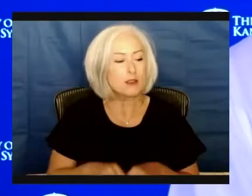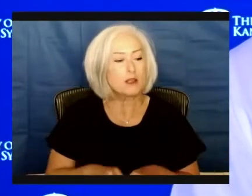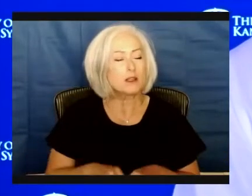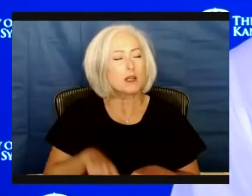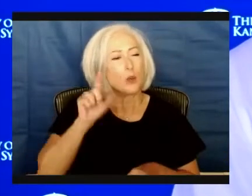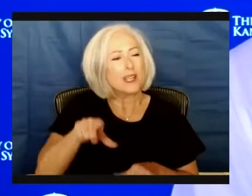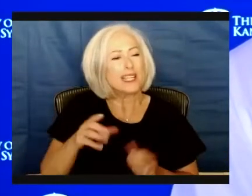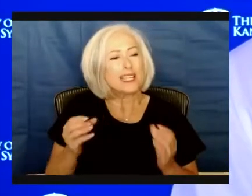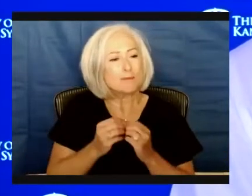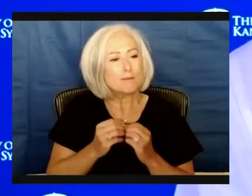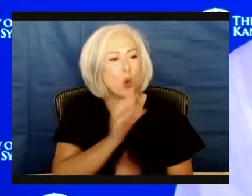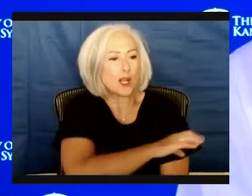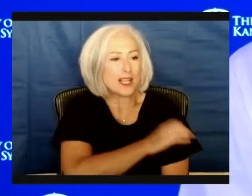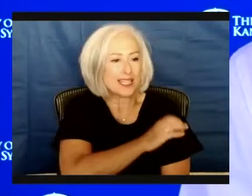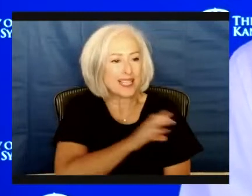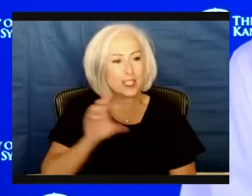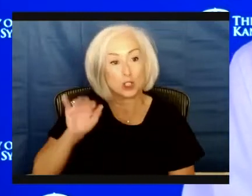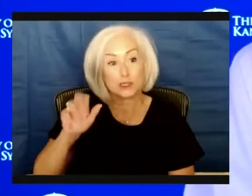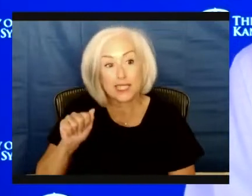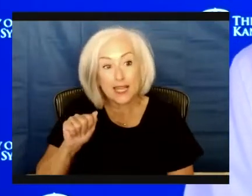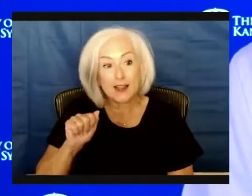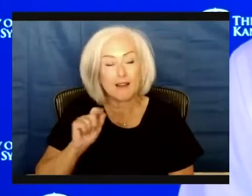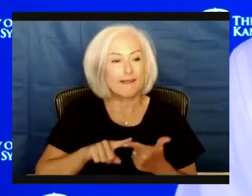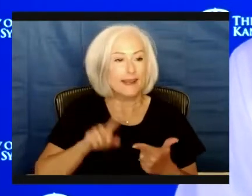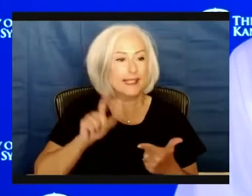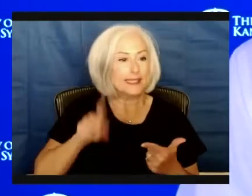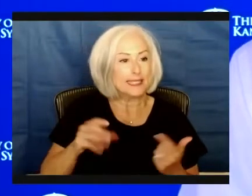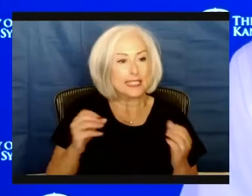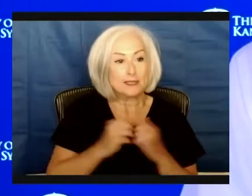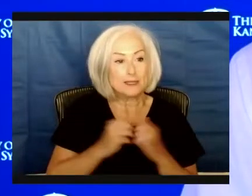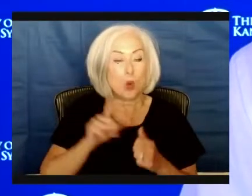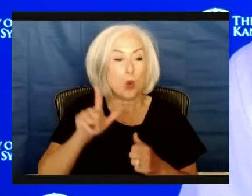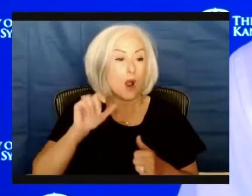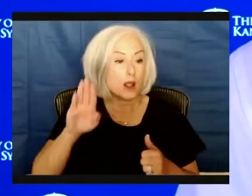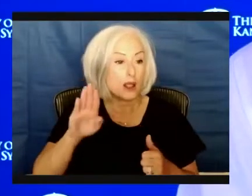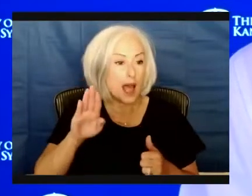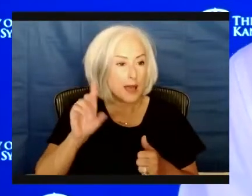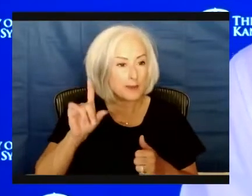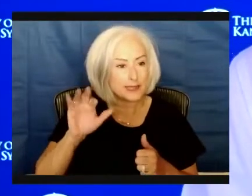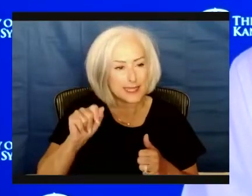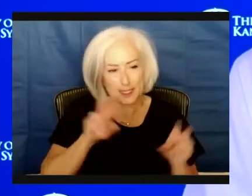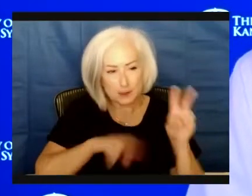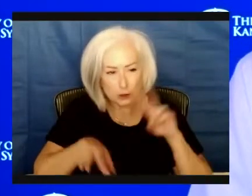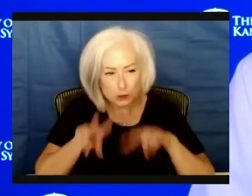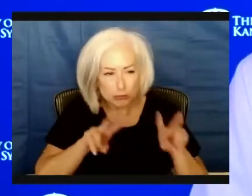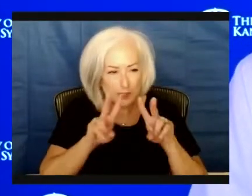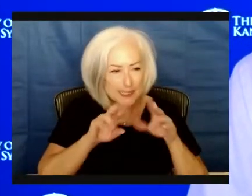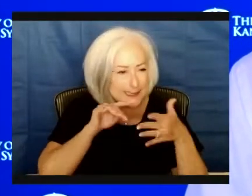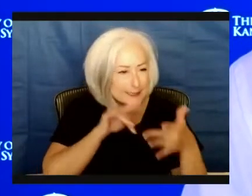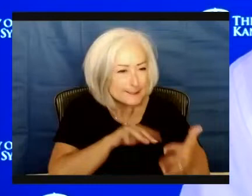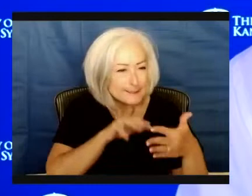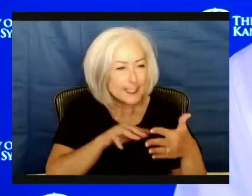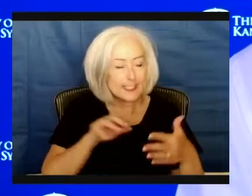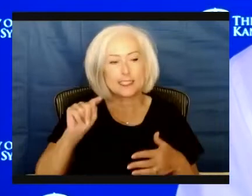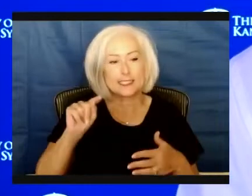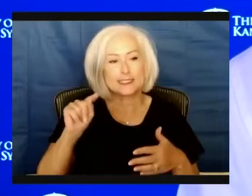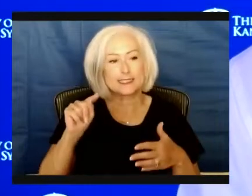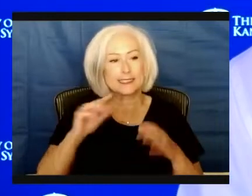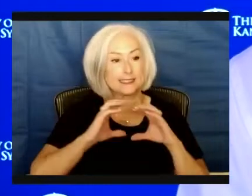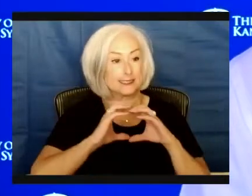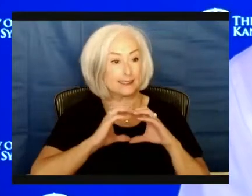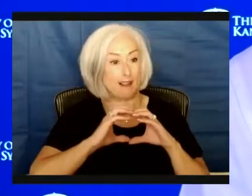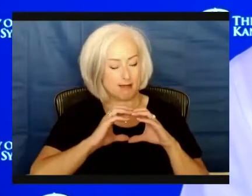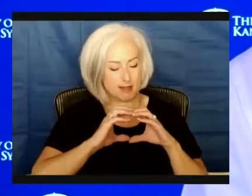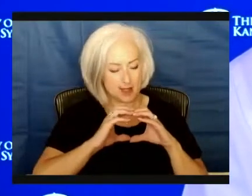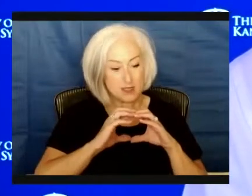more laboratory data, maybe looking at T cells, but it is a good pivot, and we'll see what eventually they want to do. Obviously, they don't